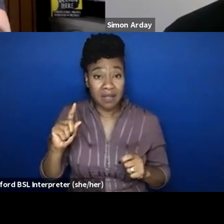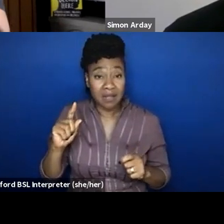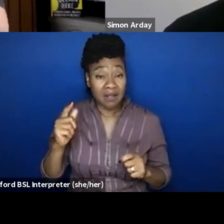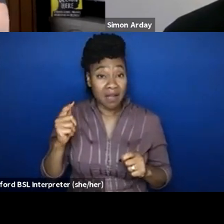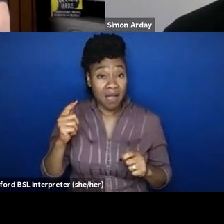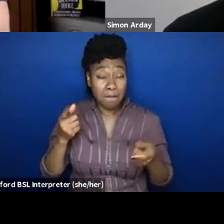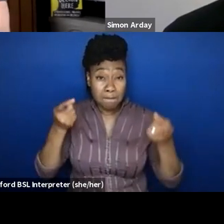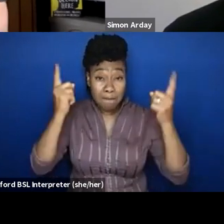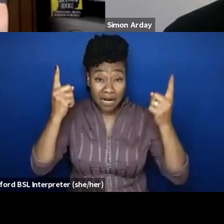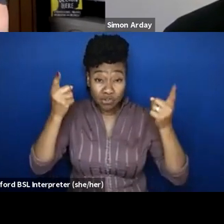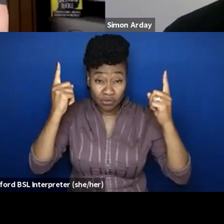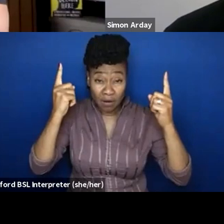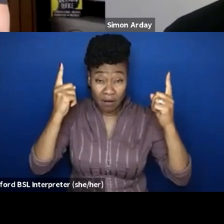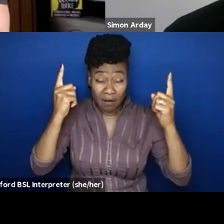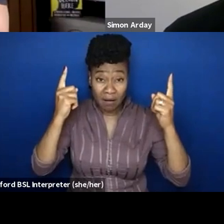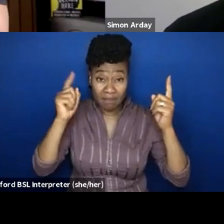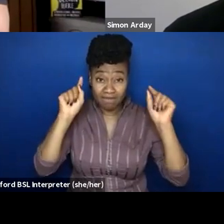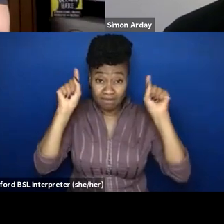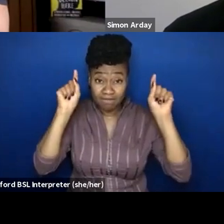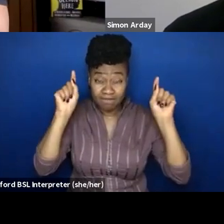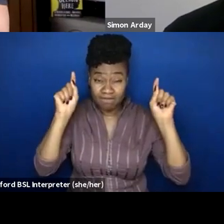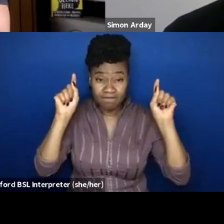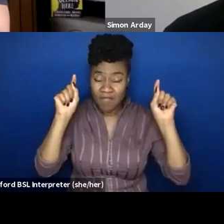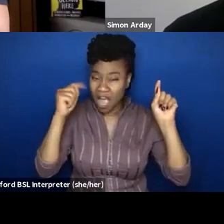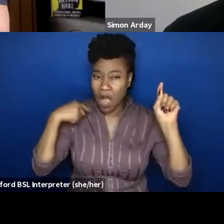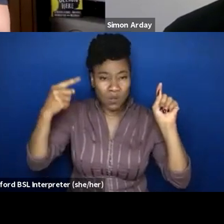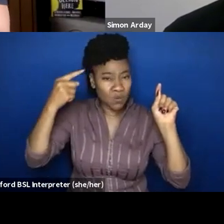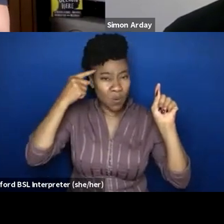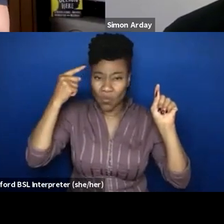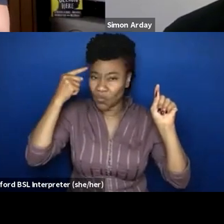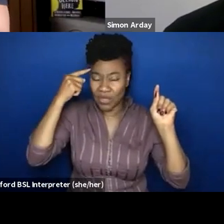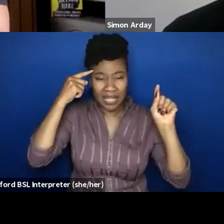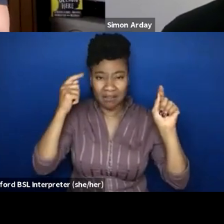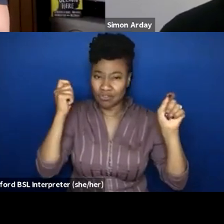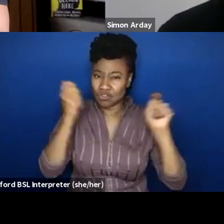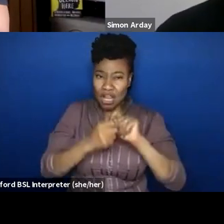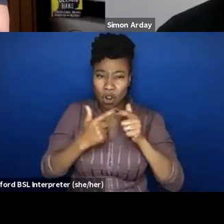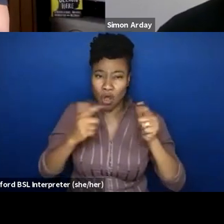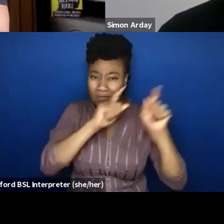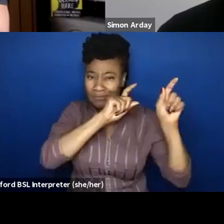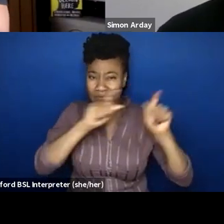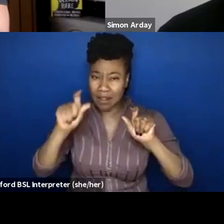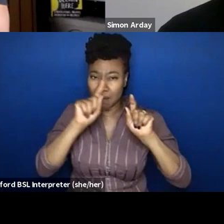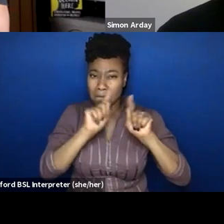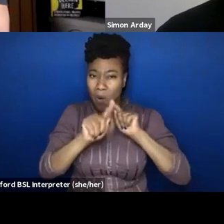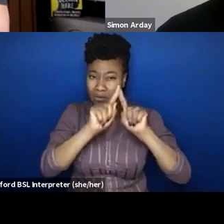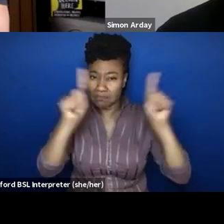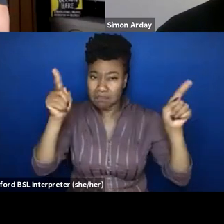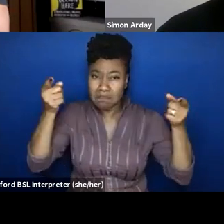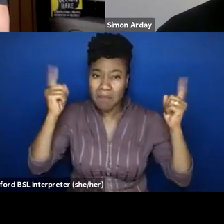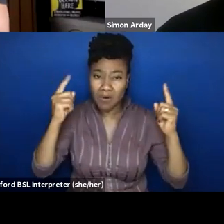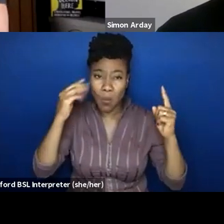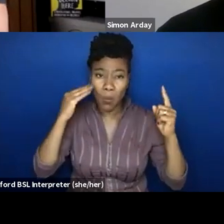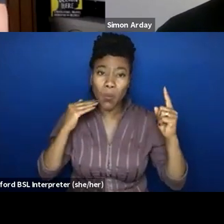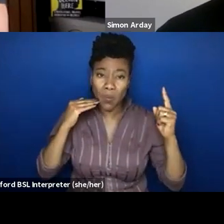in high places of high influence. Hierarchy, yeah. Yeah, hierarchy, yeah. You make a really